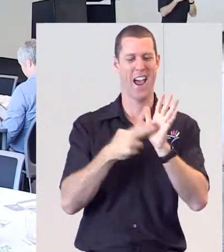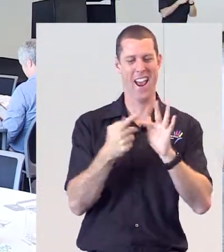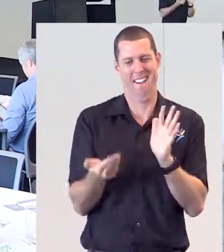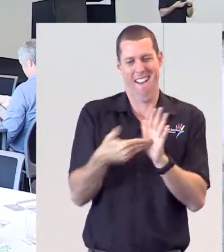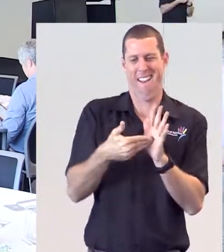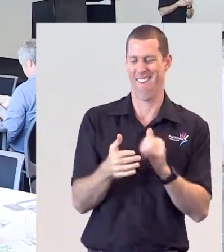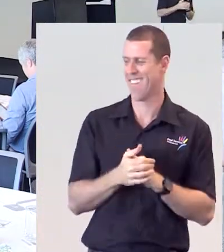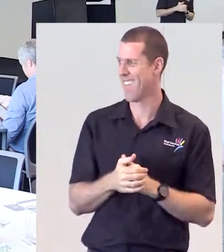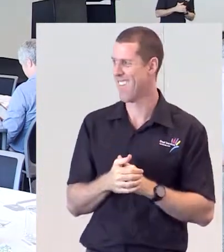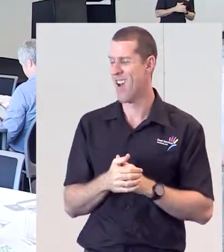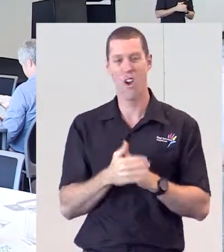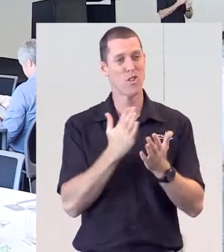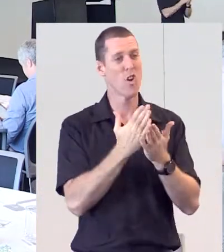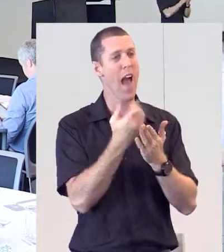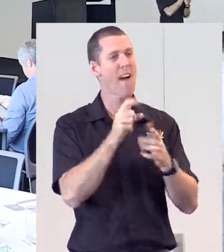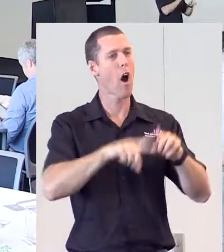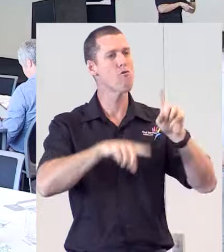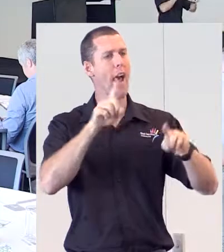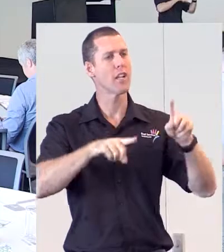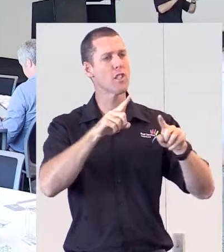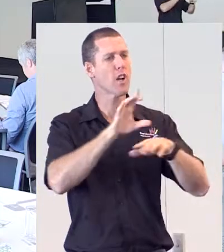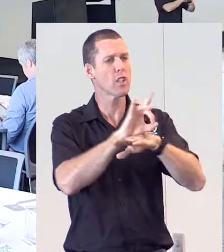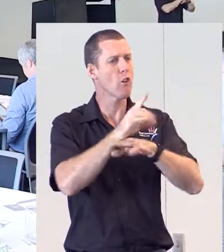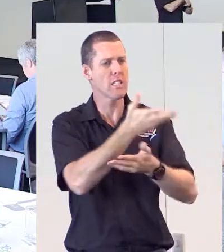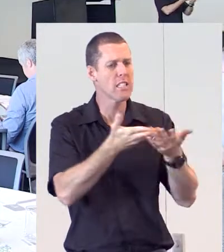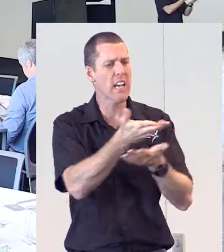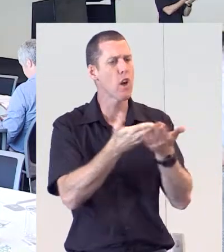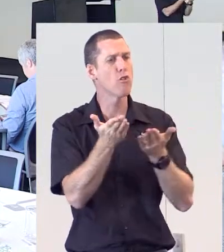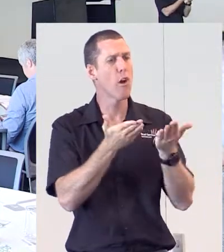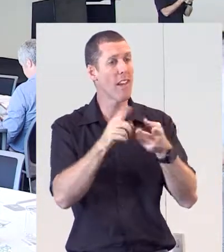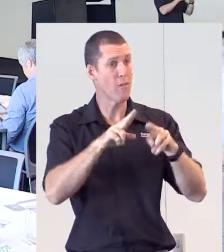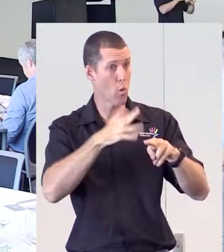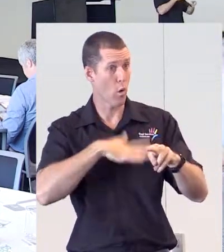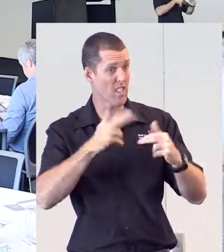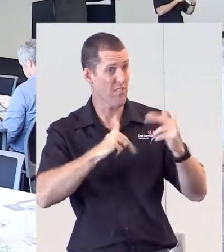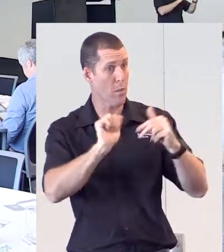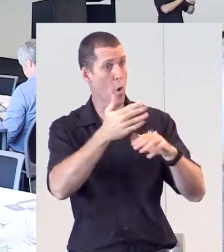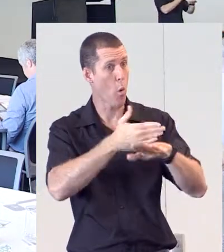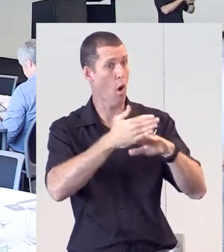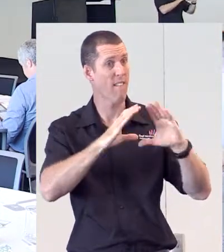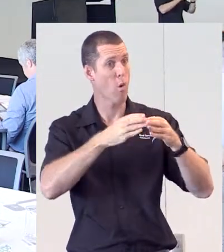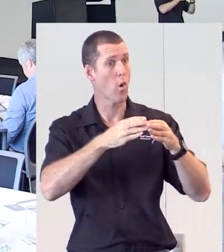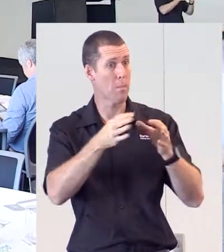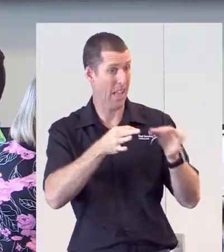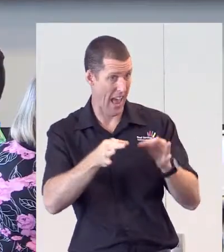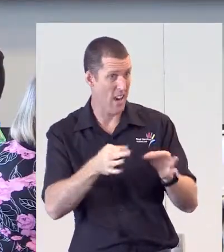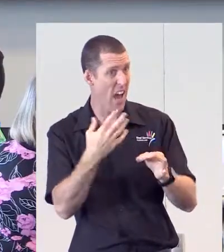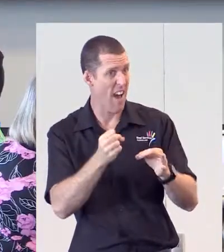We do have a range of consultancy services if you are looking to develop your workforce plan. We also